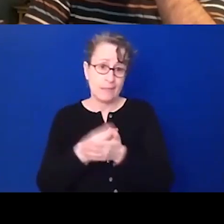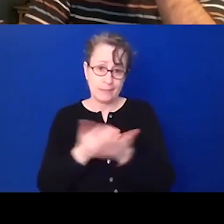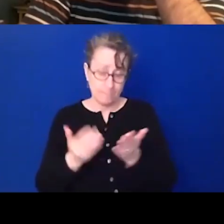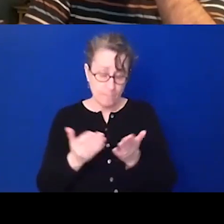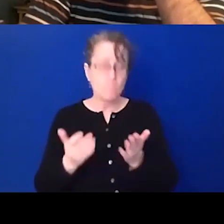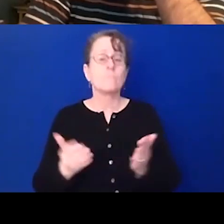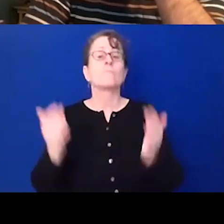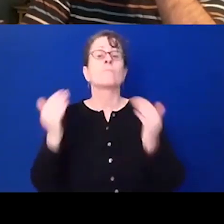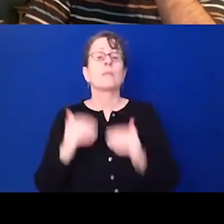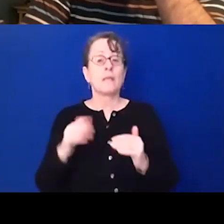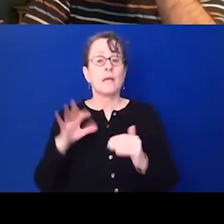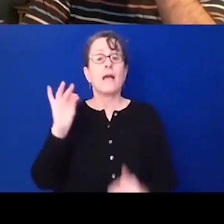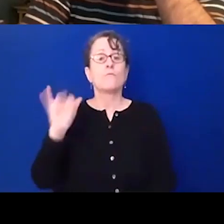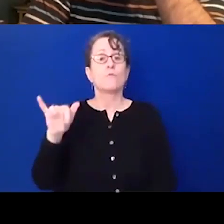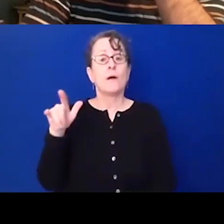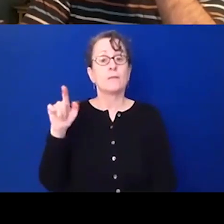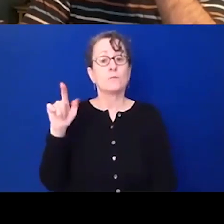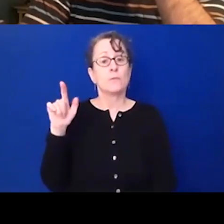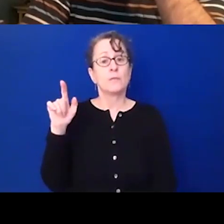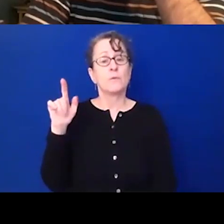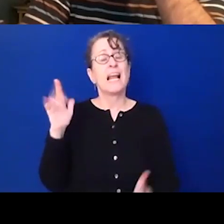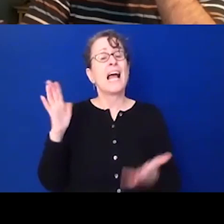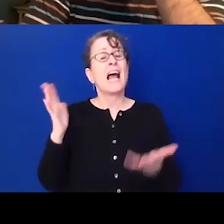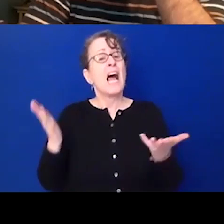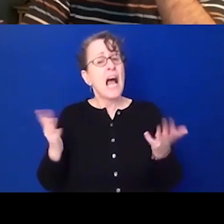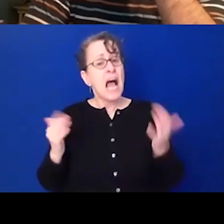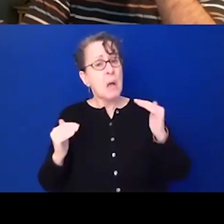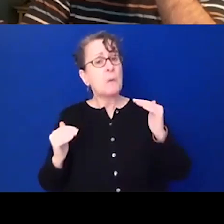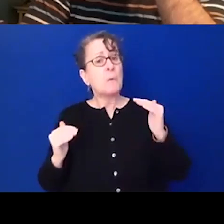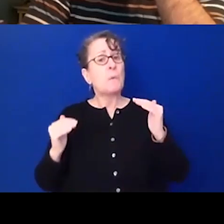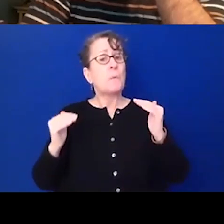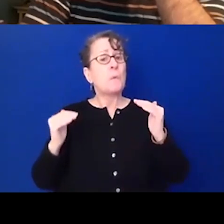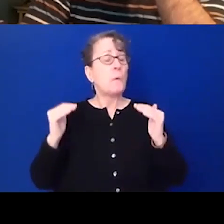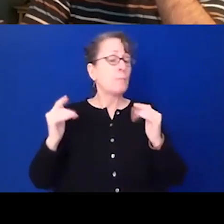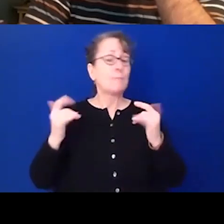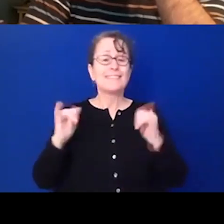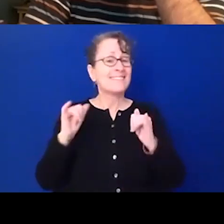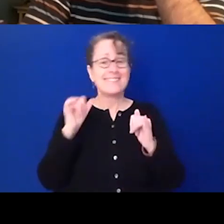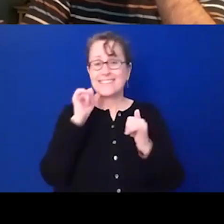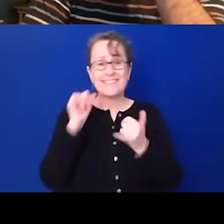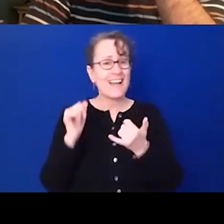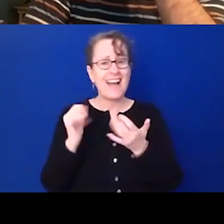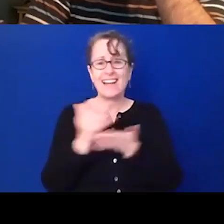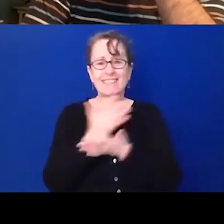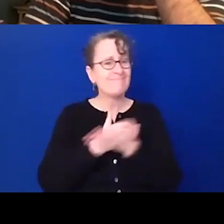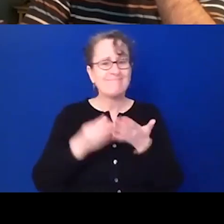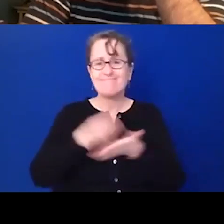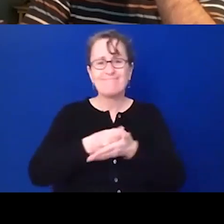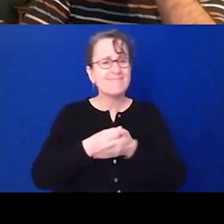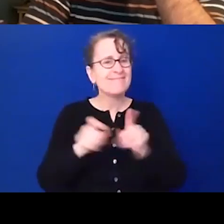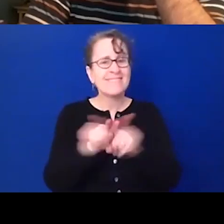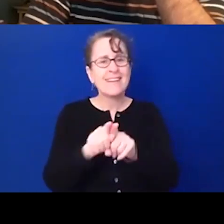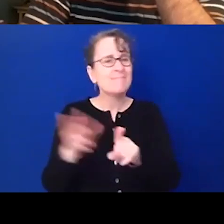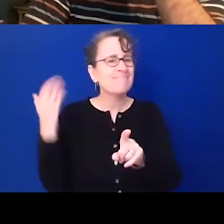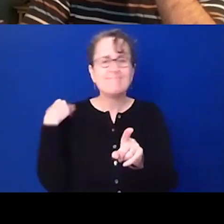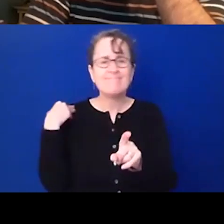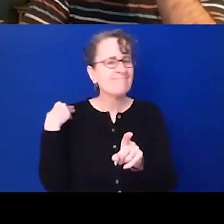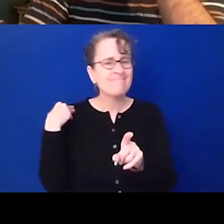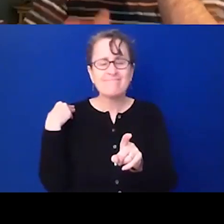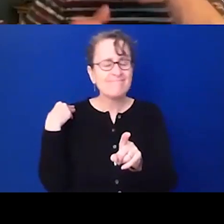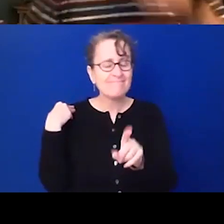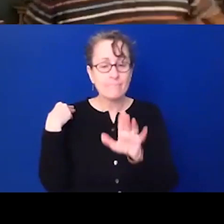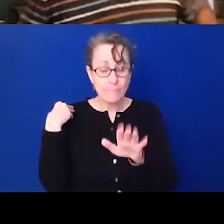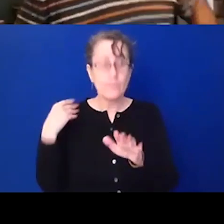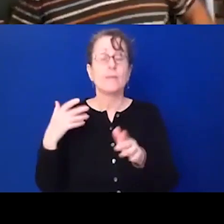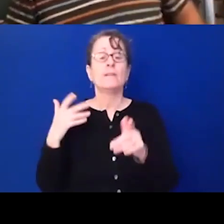our operations have been relatively more normal, but our revenues have still been way down. The budgeting for FY 22 was